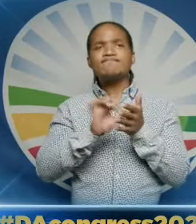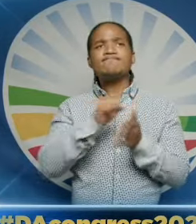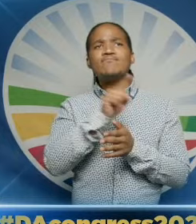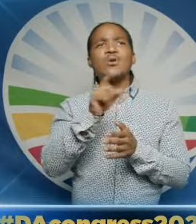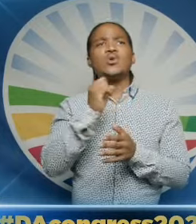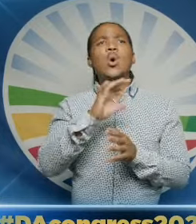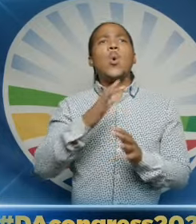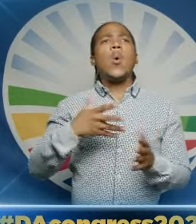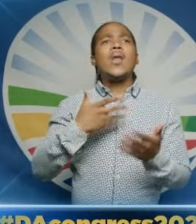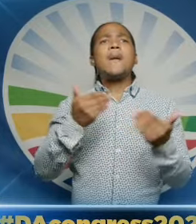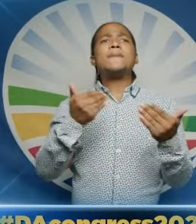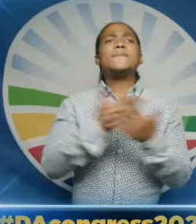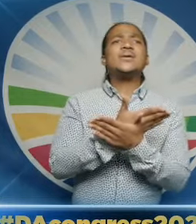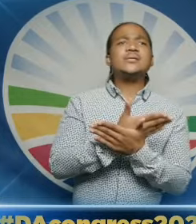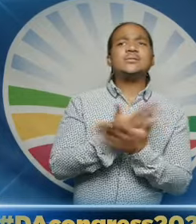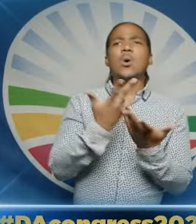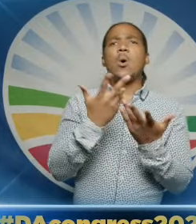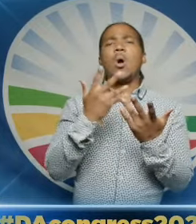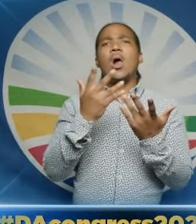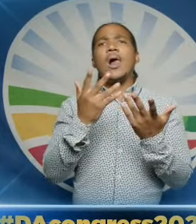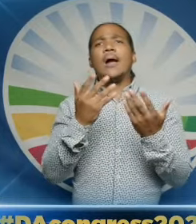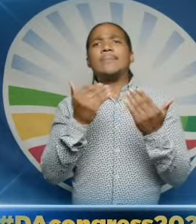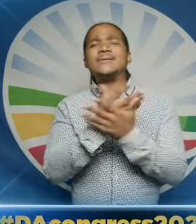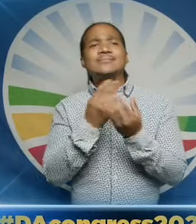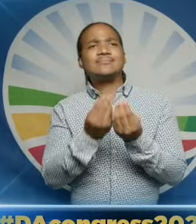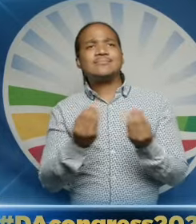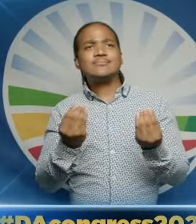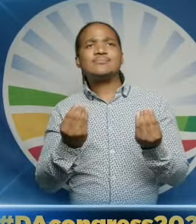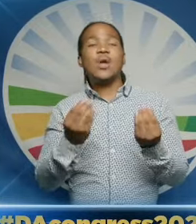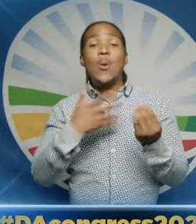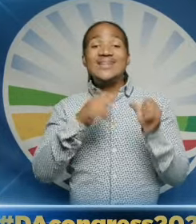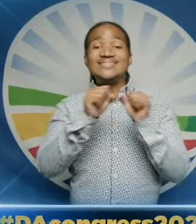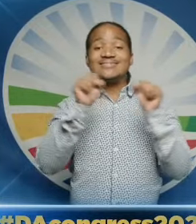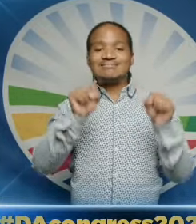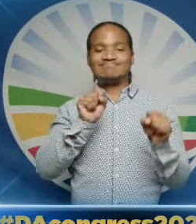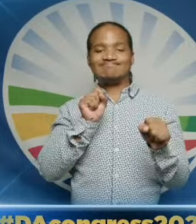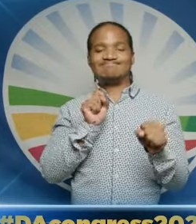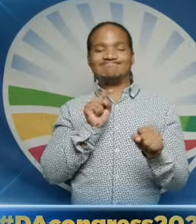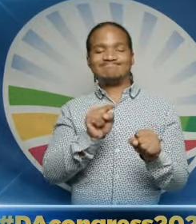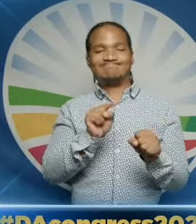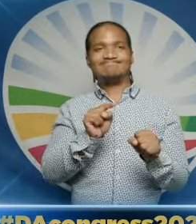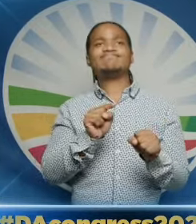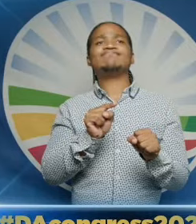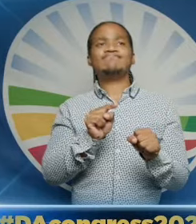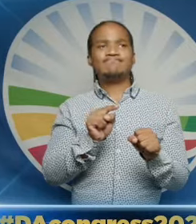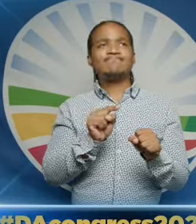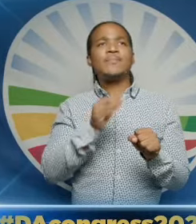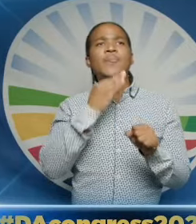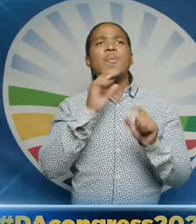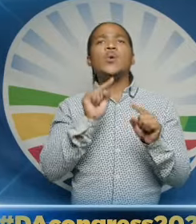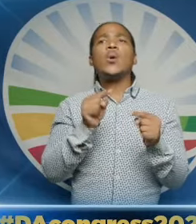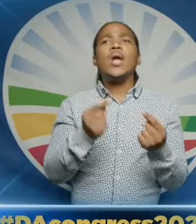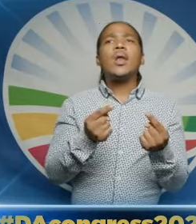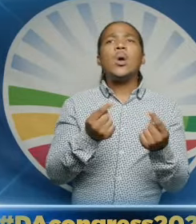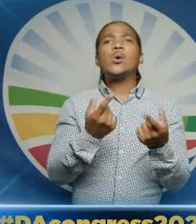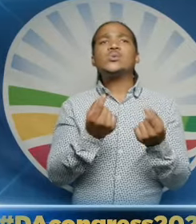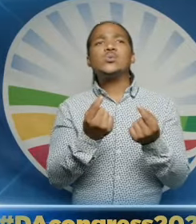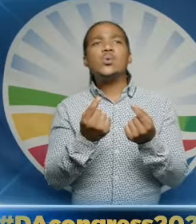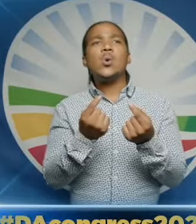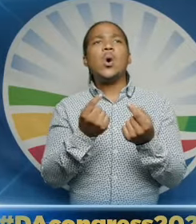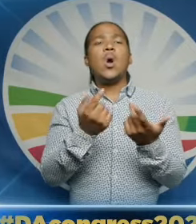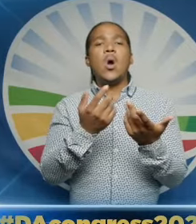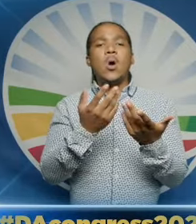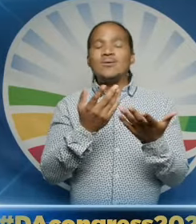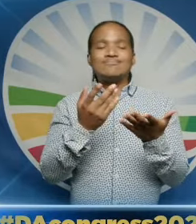to go missing. We don't want ballots to be spoilt. One of the beauties of this system is that you will not be able to submit your ballot until you filled it